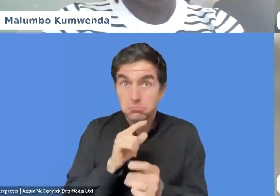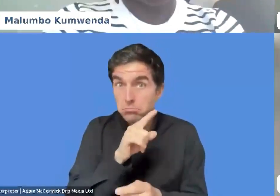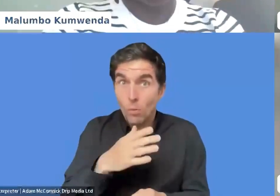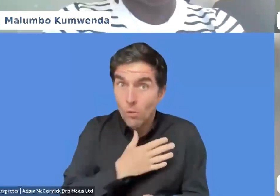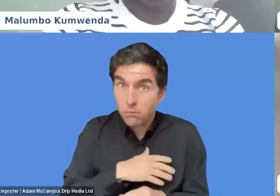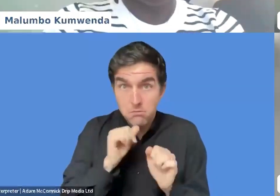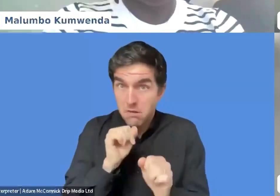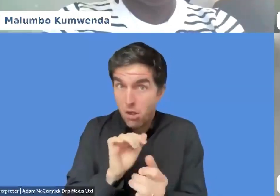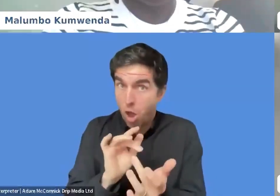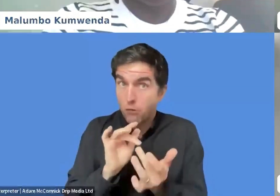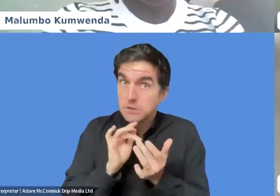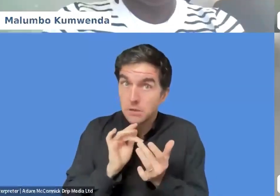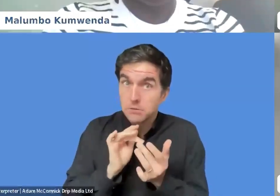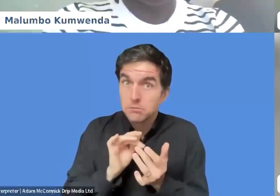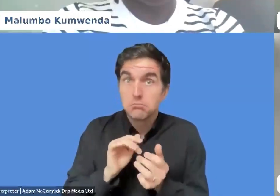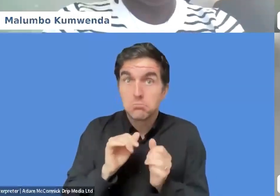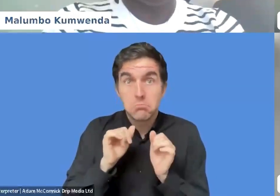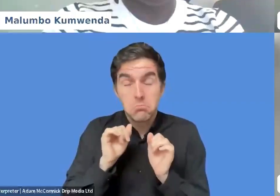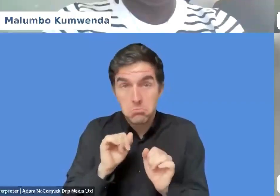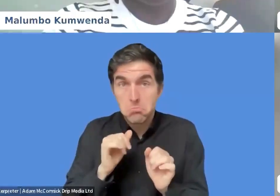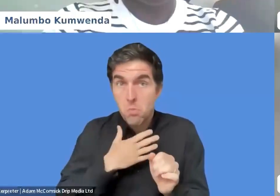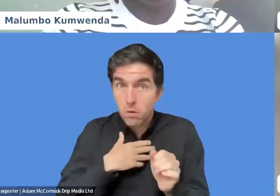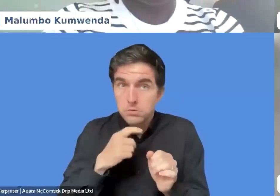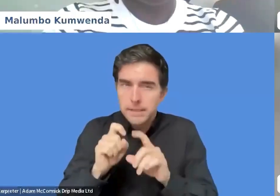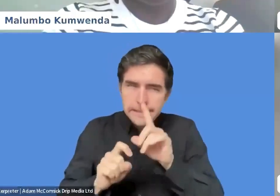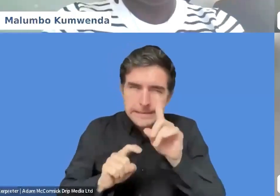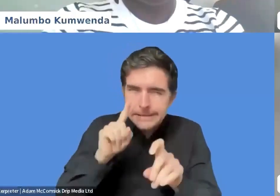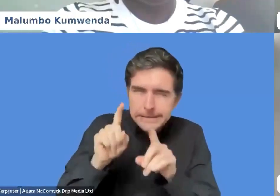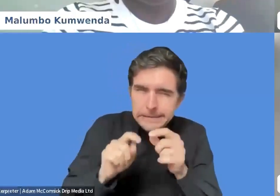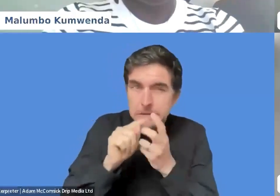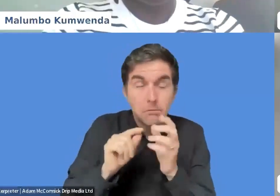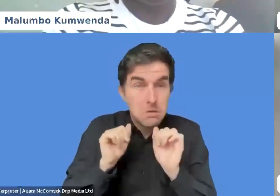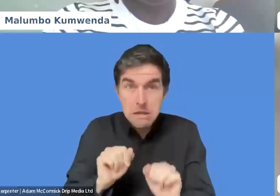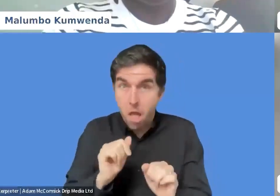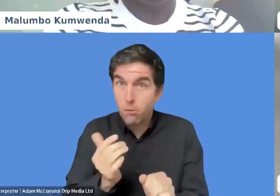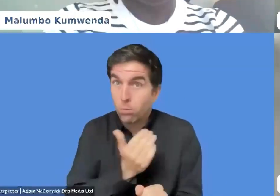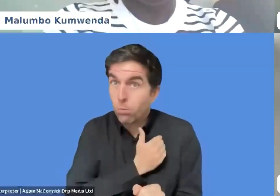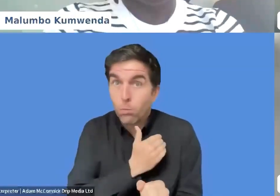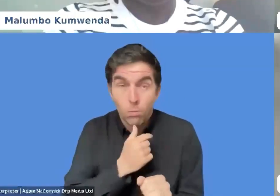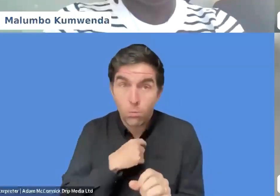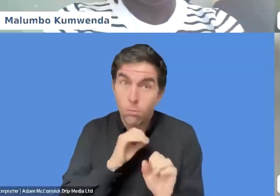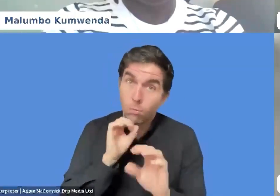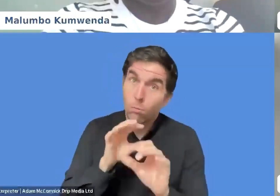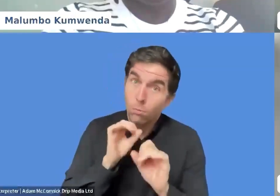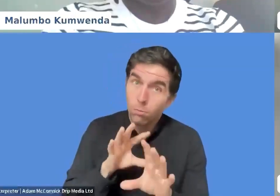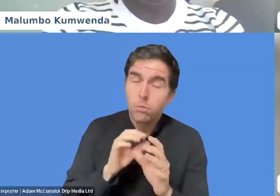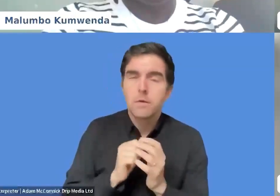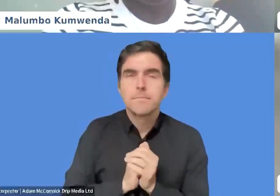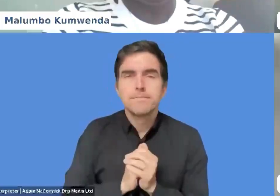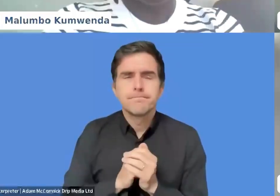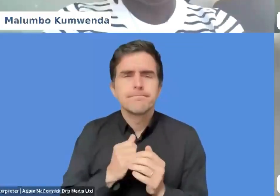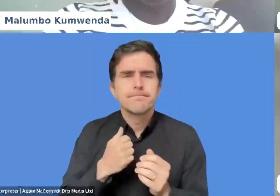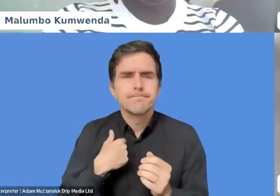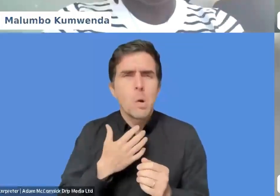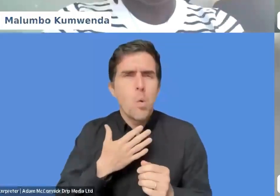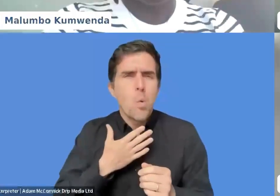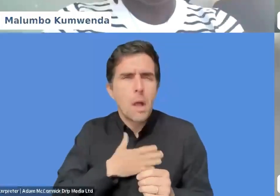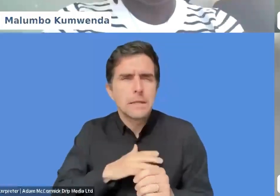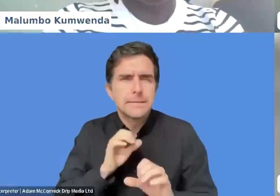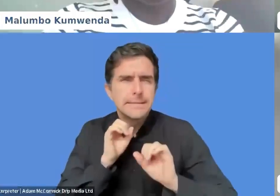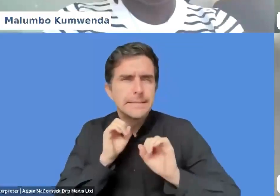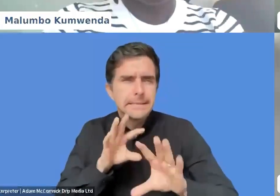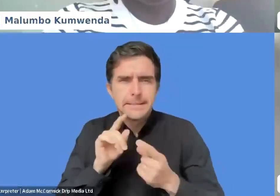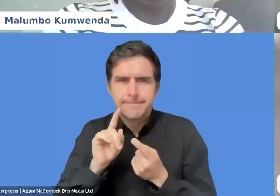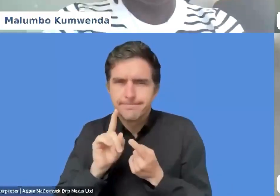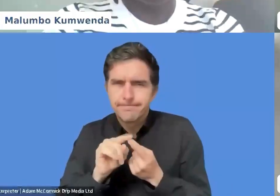Transform. There's one other question I wanted to address quickly, that from Robert, which is, do you